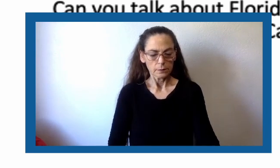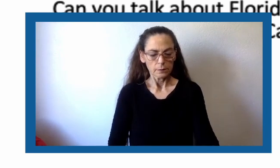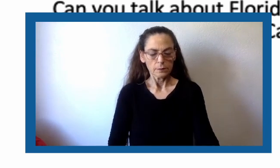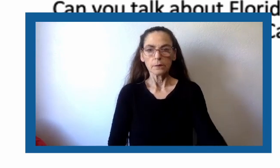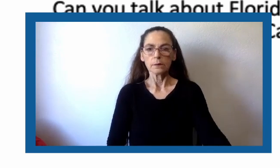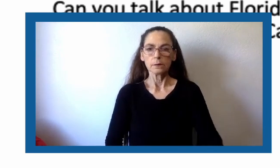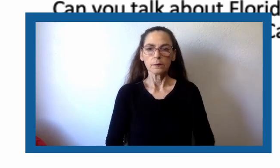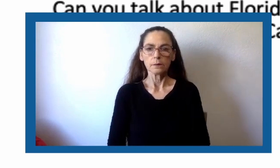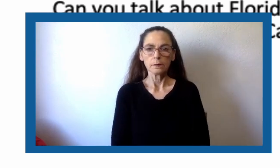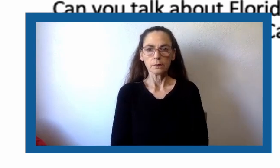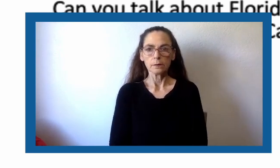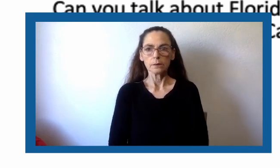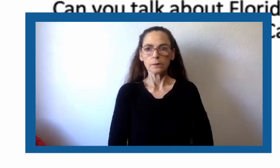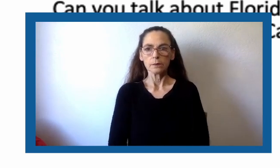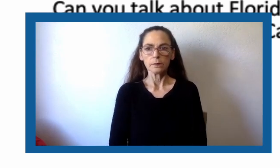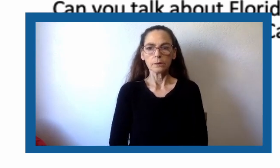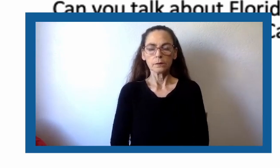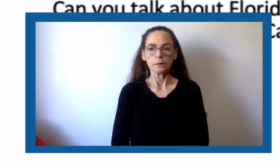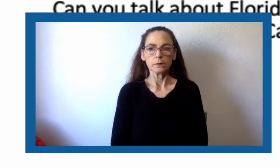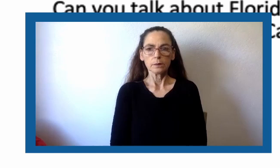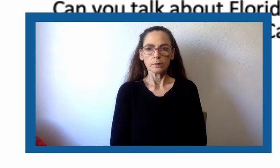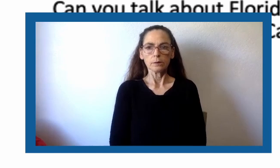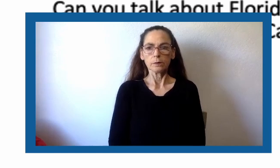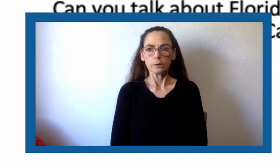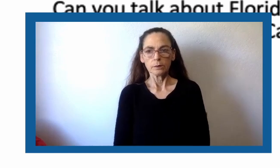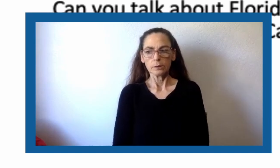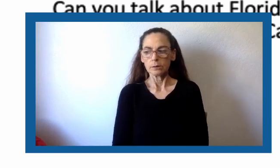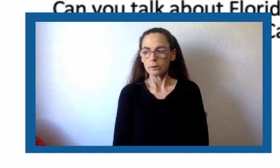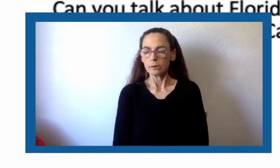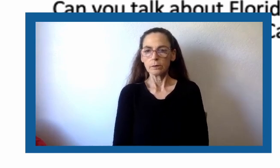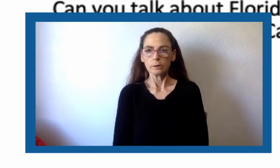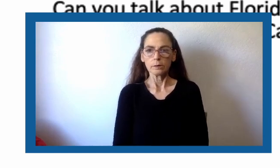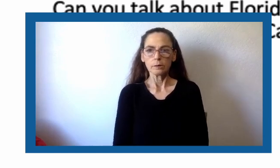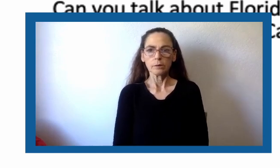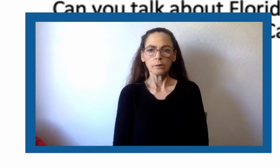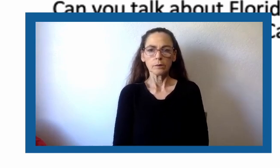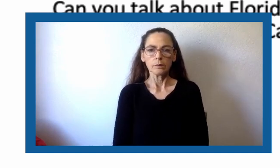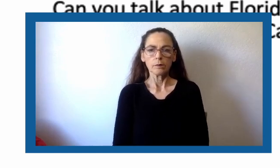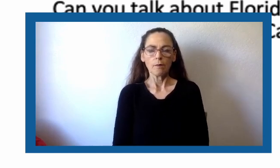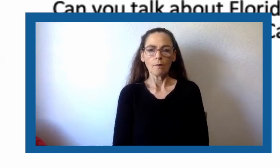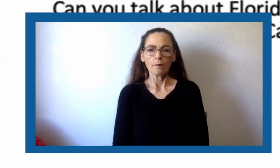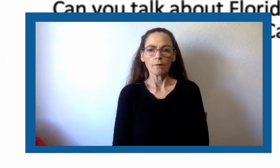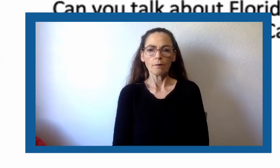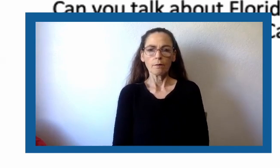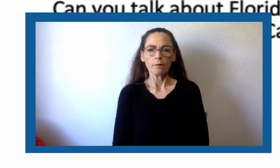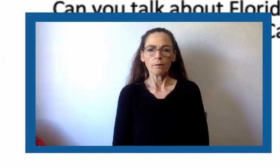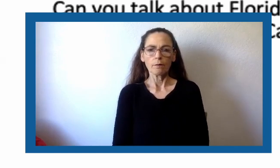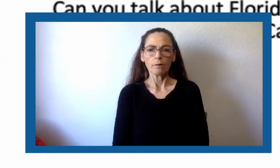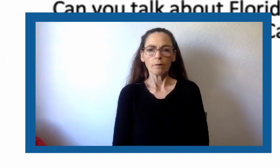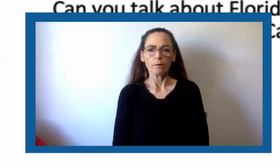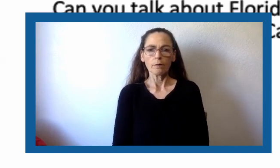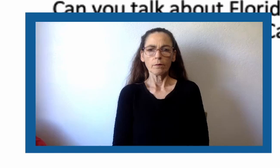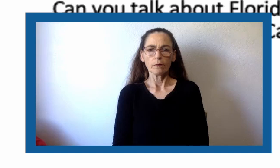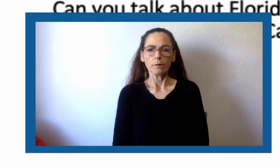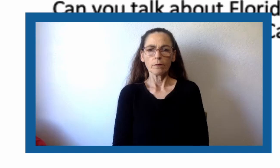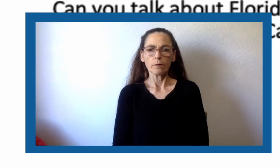our lives are very much on the line. Can you talk about Florida's impact as well as Texas on the rest of the country?